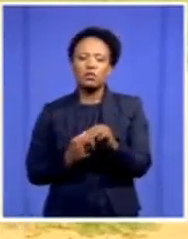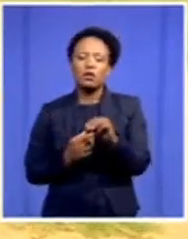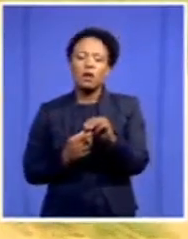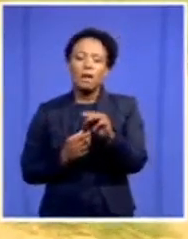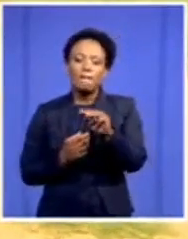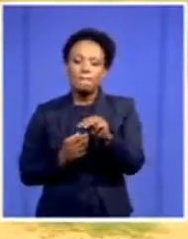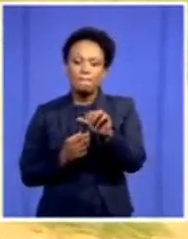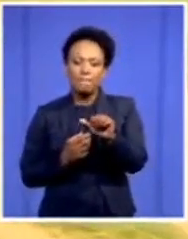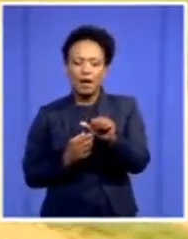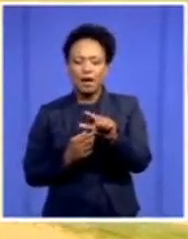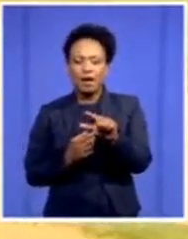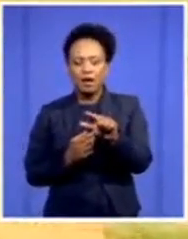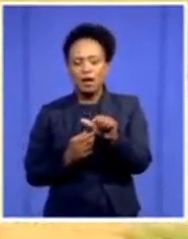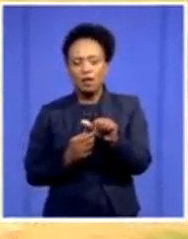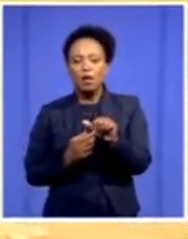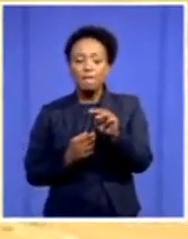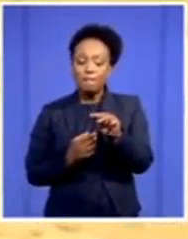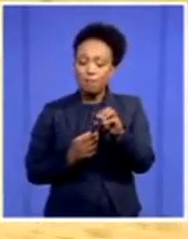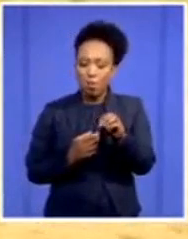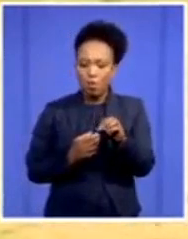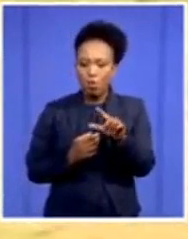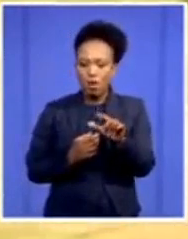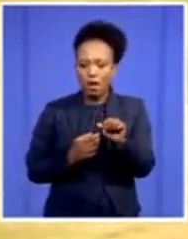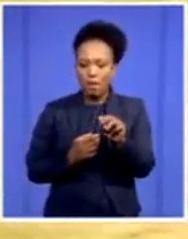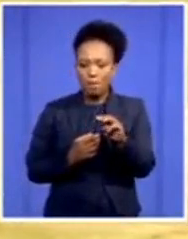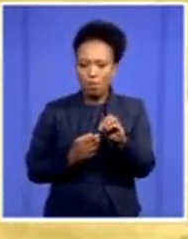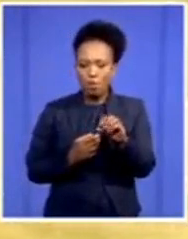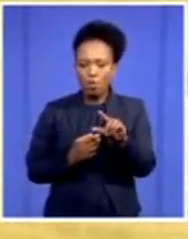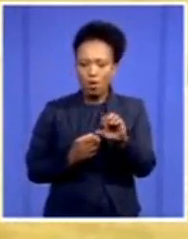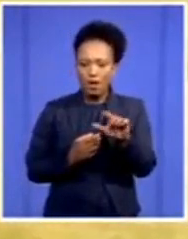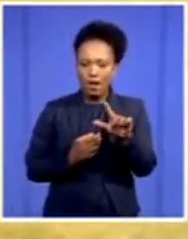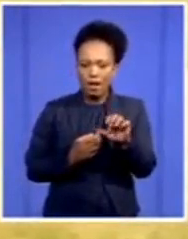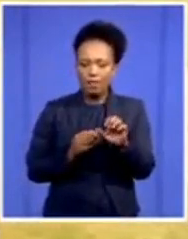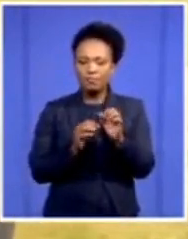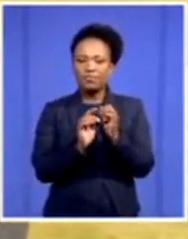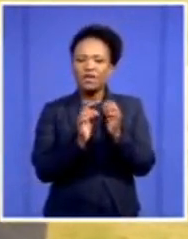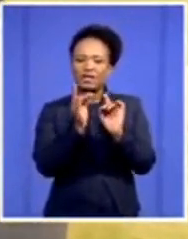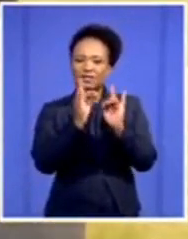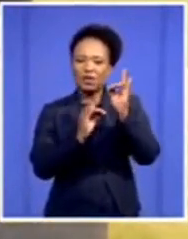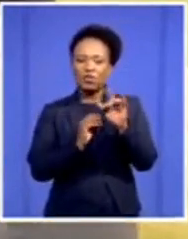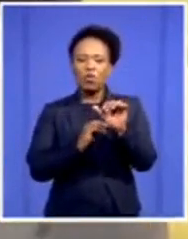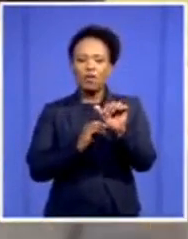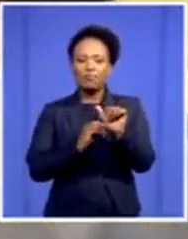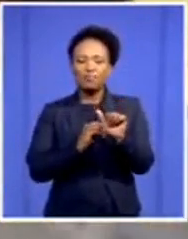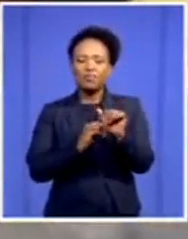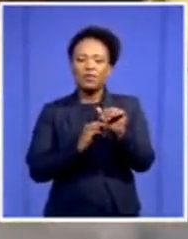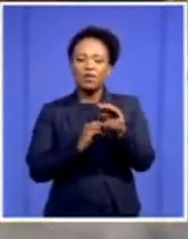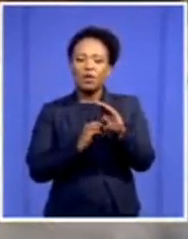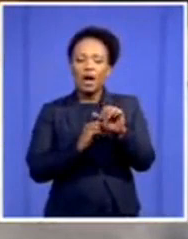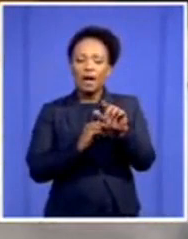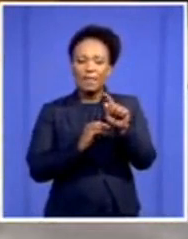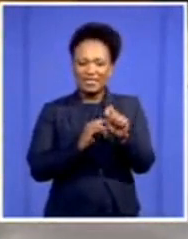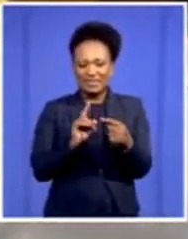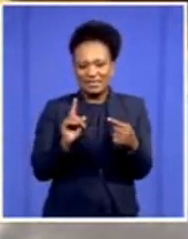by the president of the Limpopo Business Chamber, Mr. Albert Jeleni. Mr. Jeleni, before we get into Medupi and